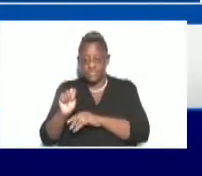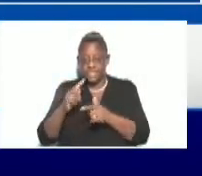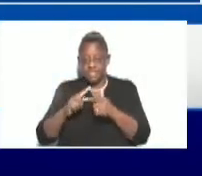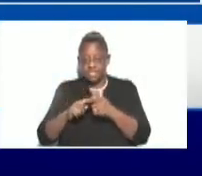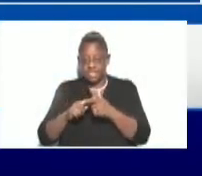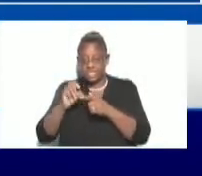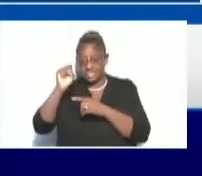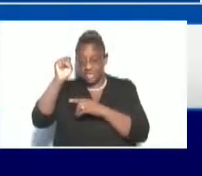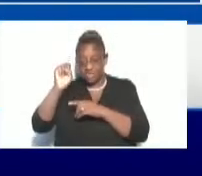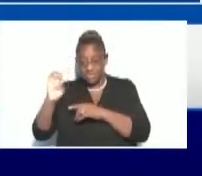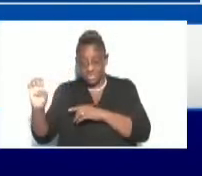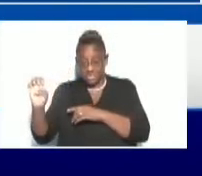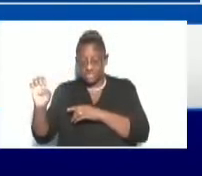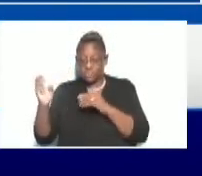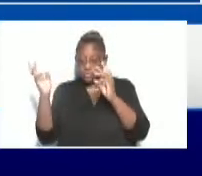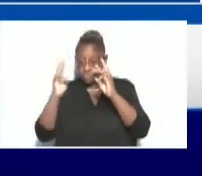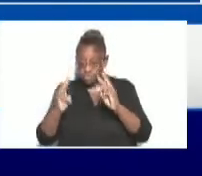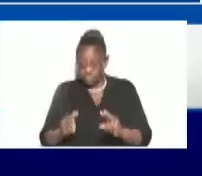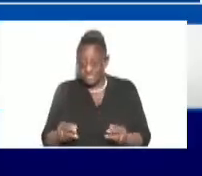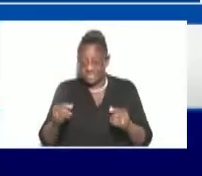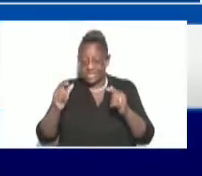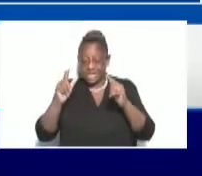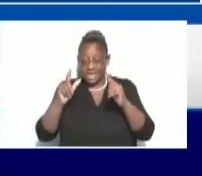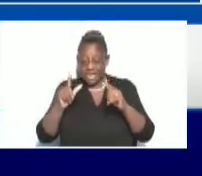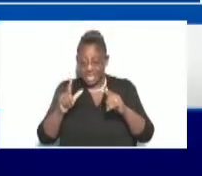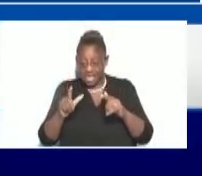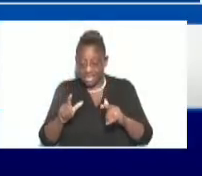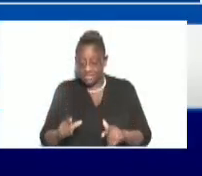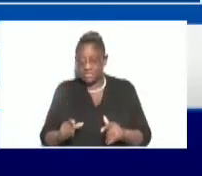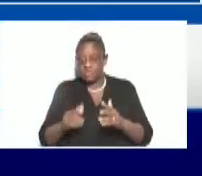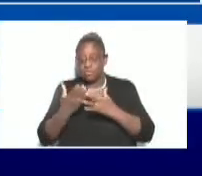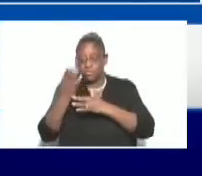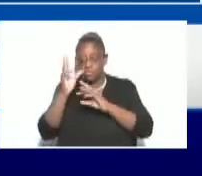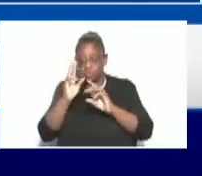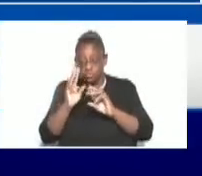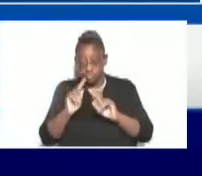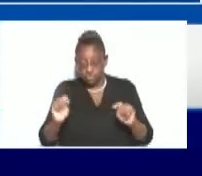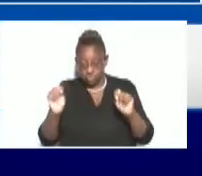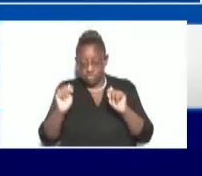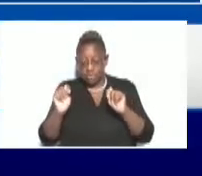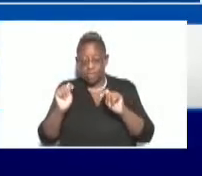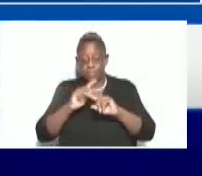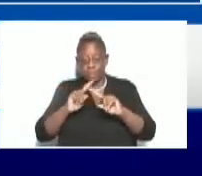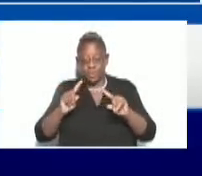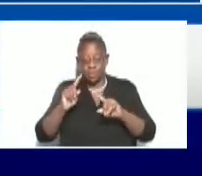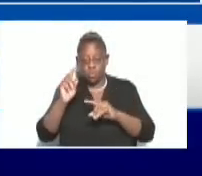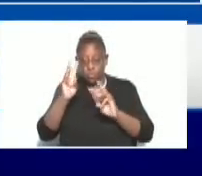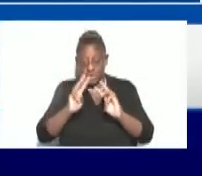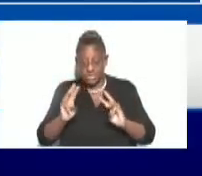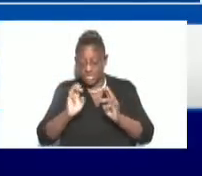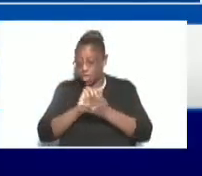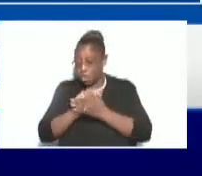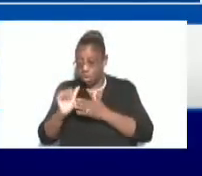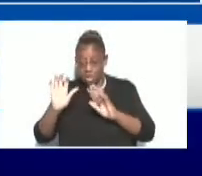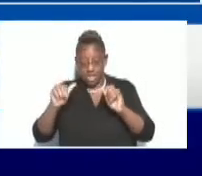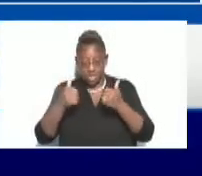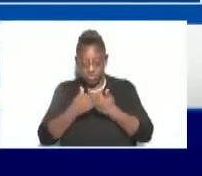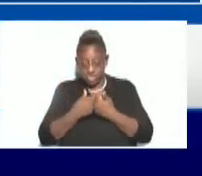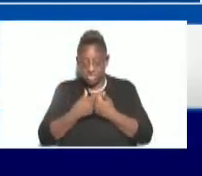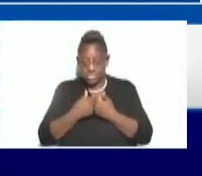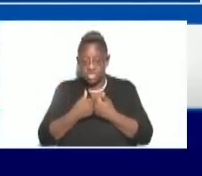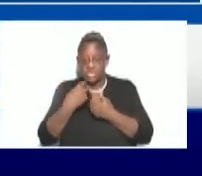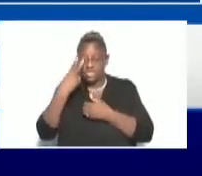the southeast Bahamas, those winds are going to be light and variable through Tuesday, but on Wednesday, middle of the week, for all areas, we can anticipate